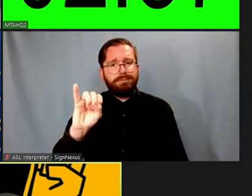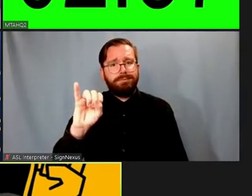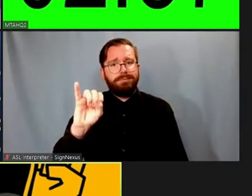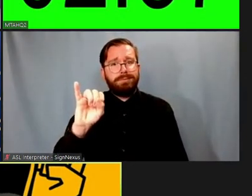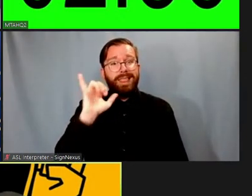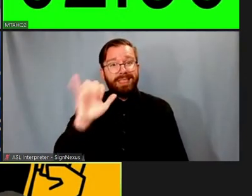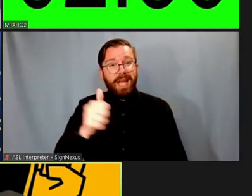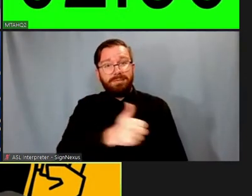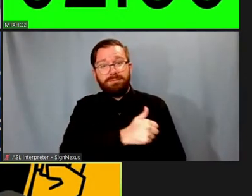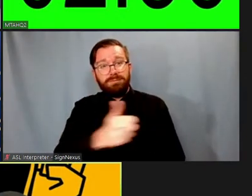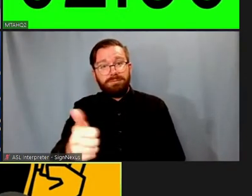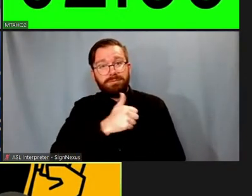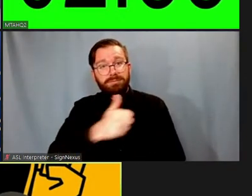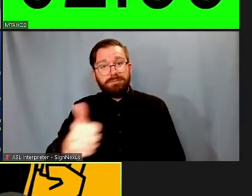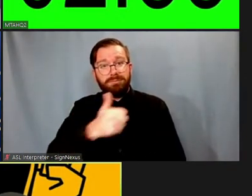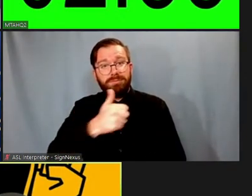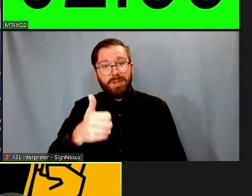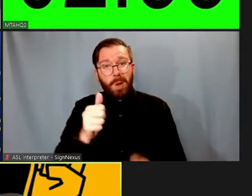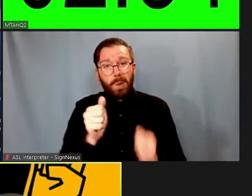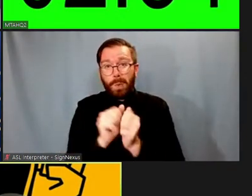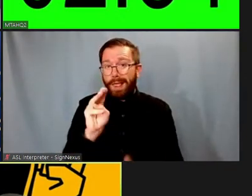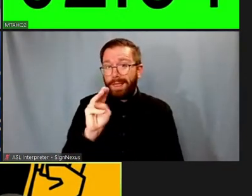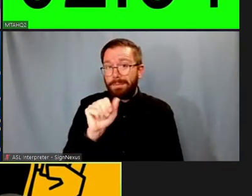by mass transit